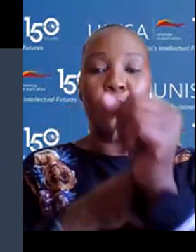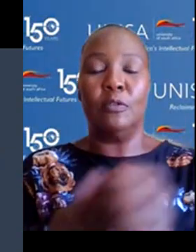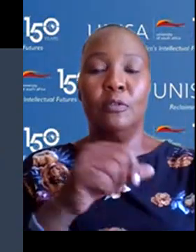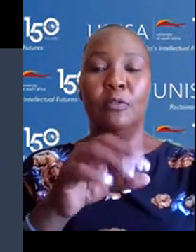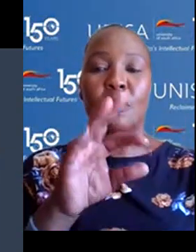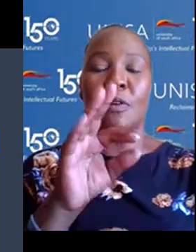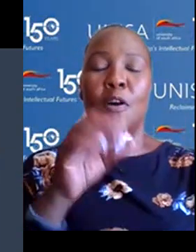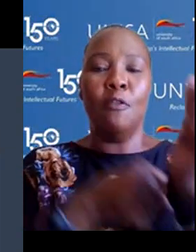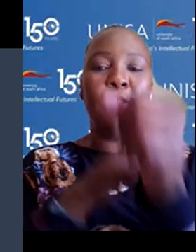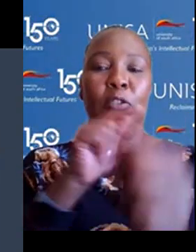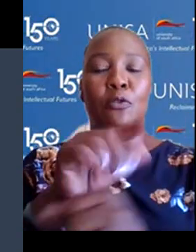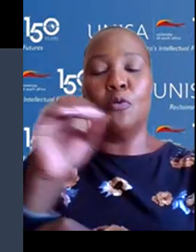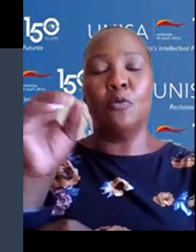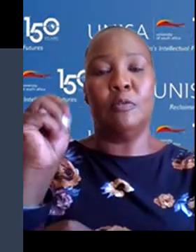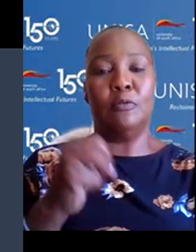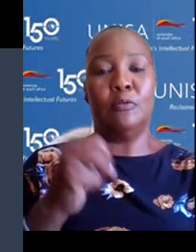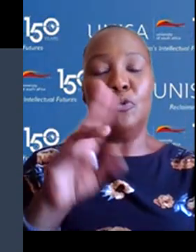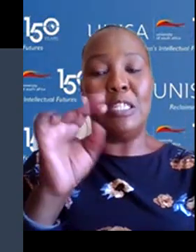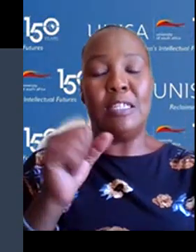with your MyLife email account.